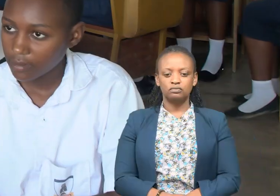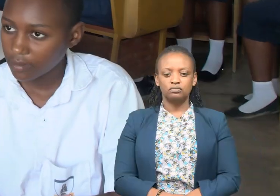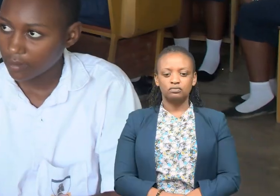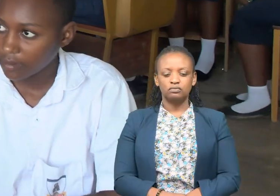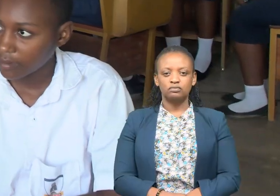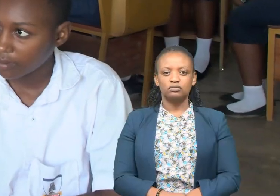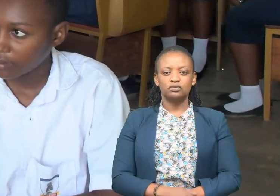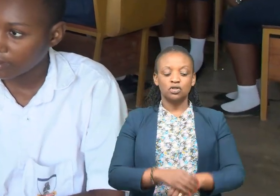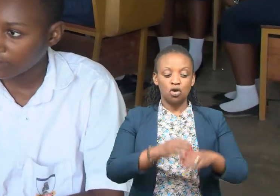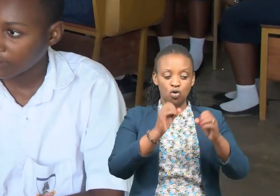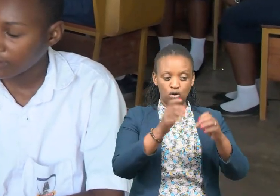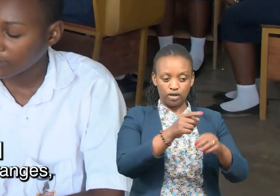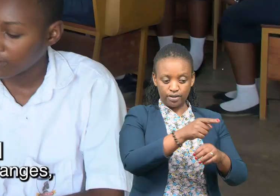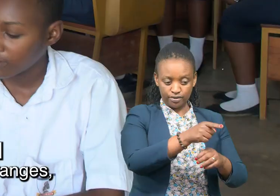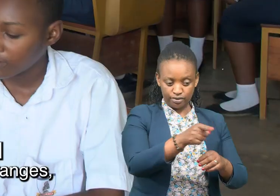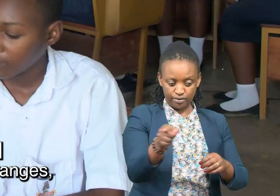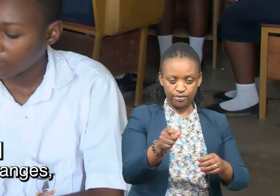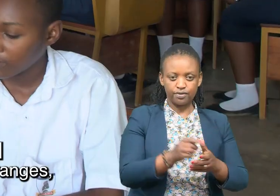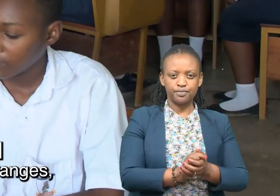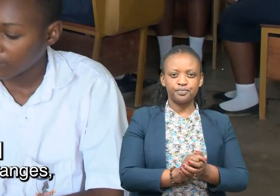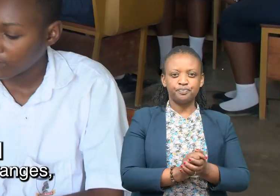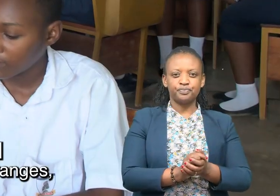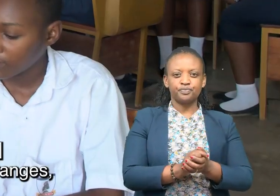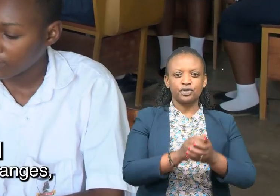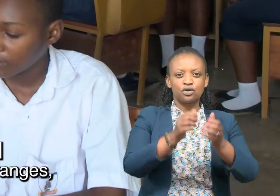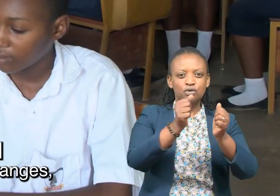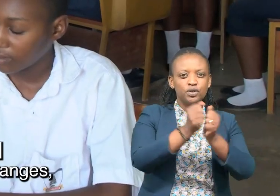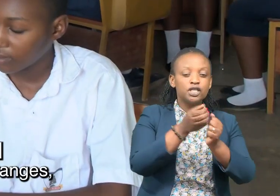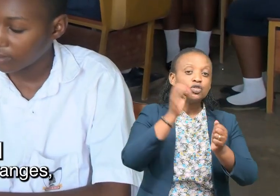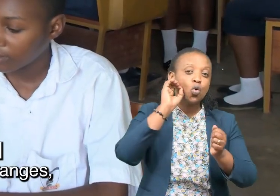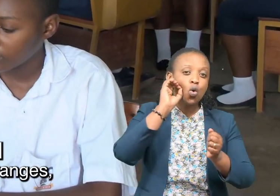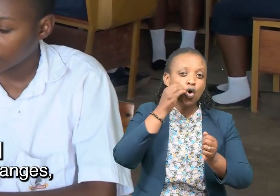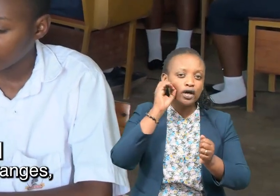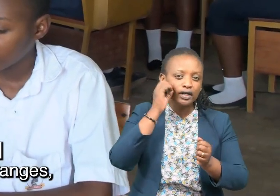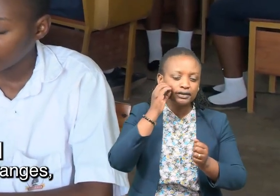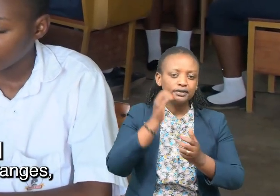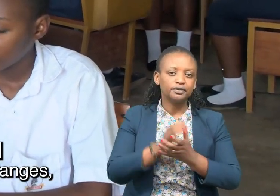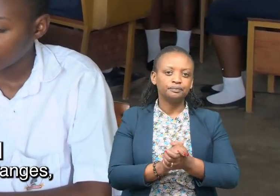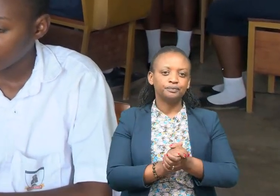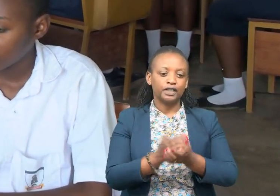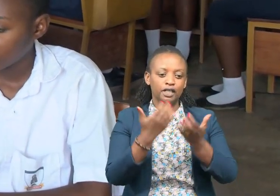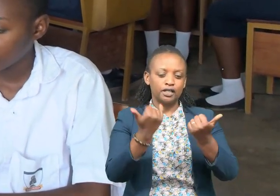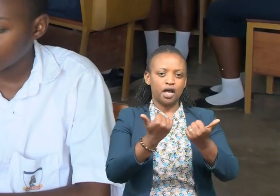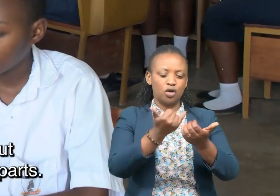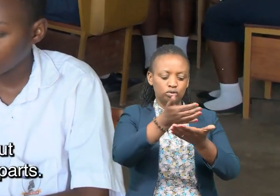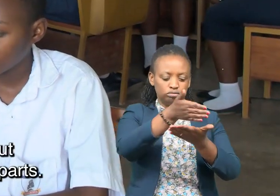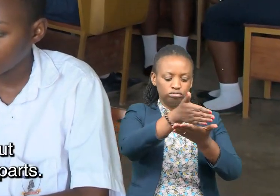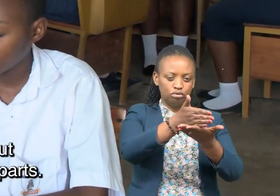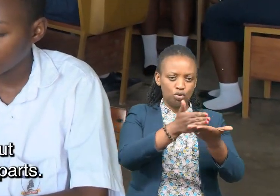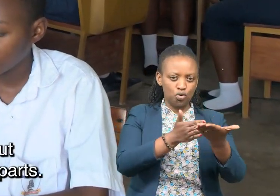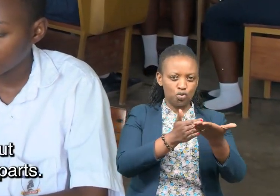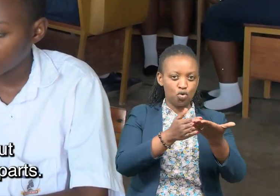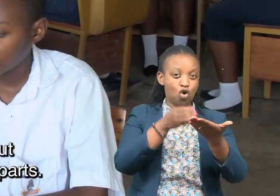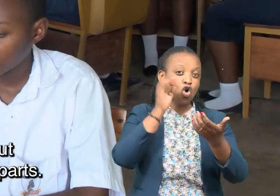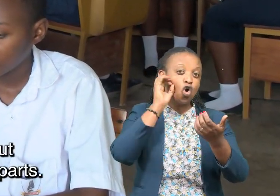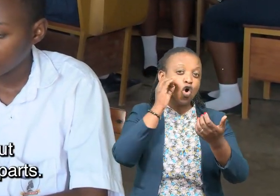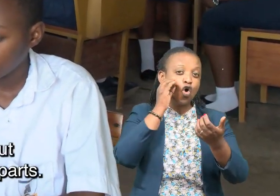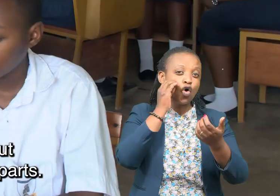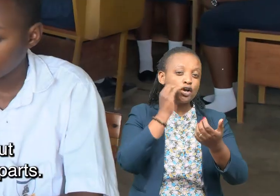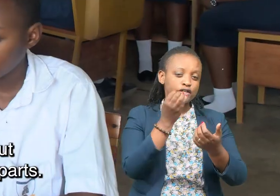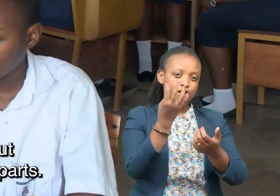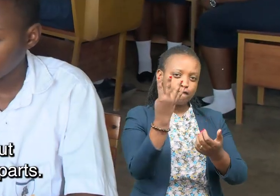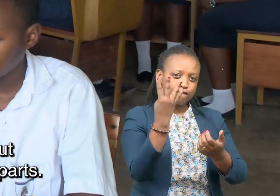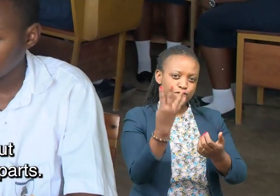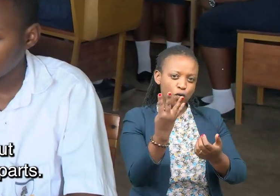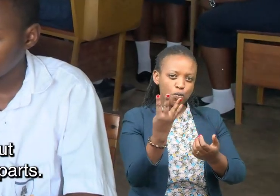learning. For those ones with oranges, we are going to cut that